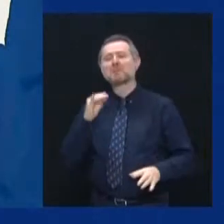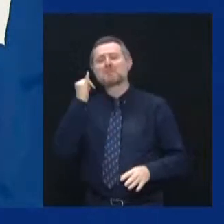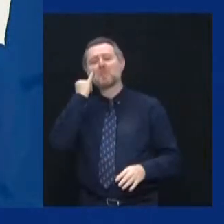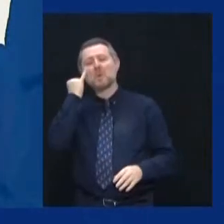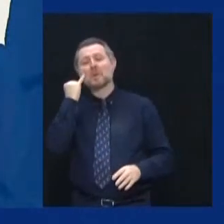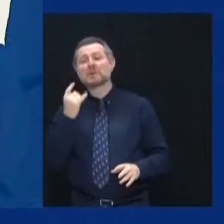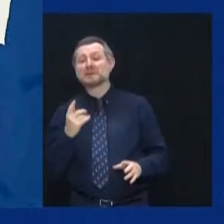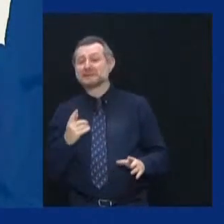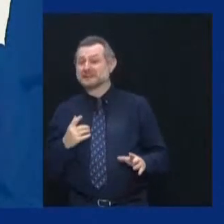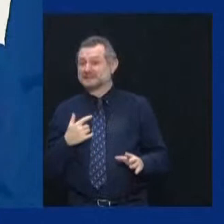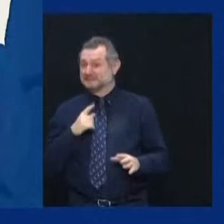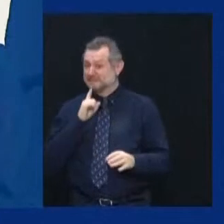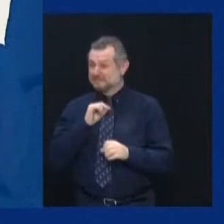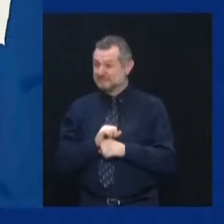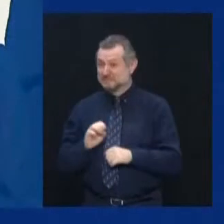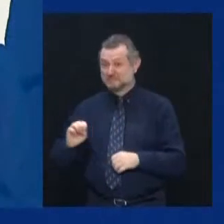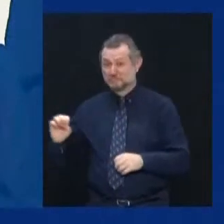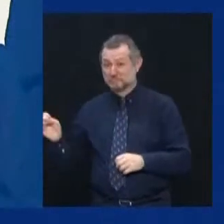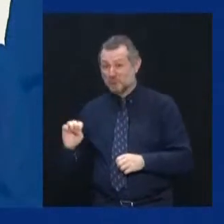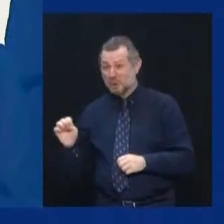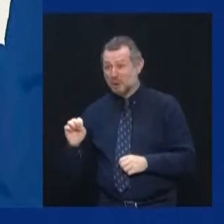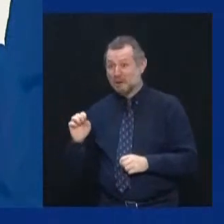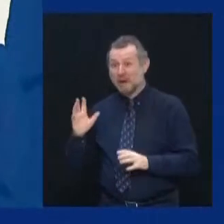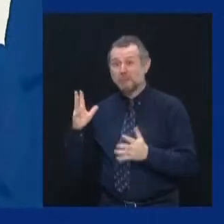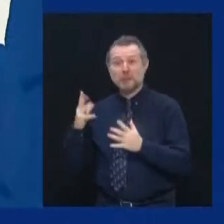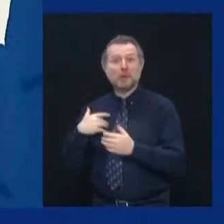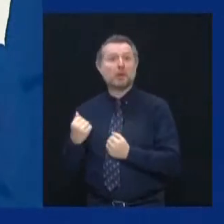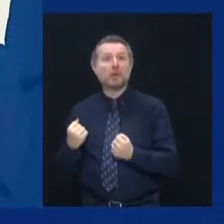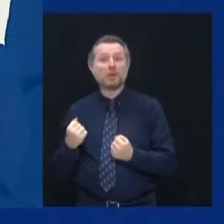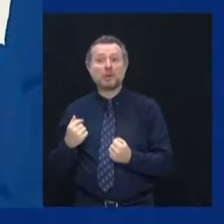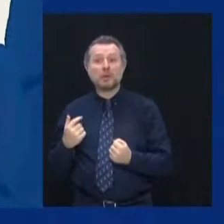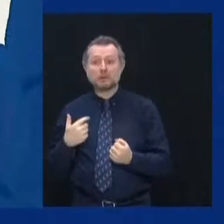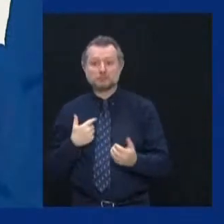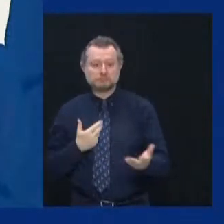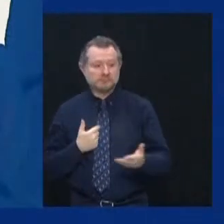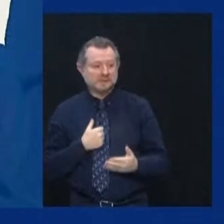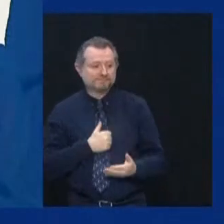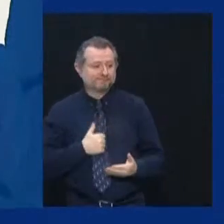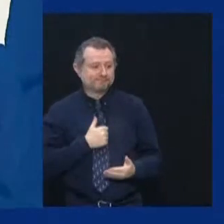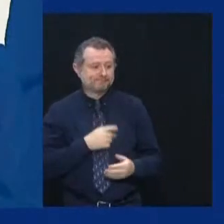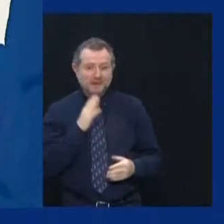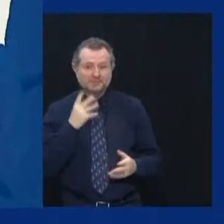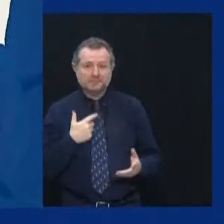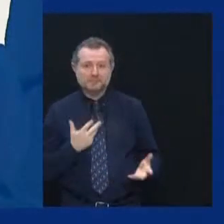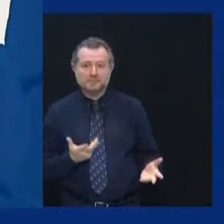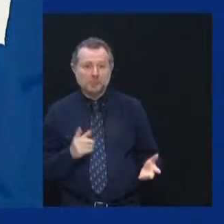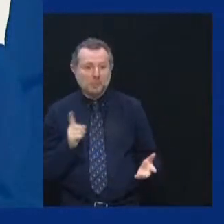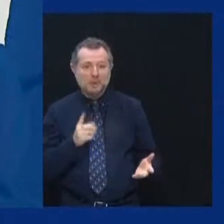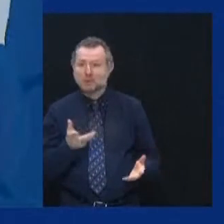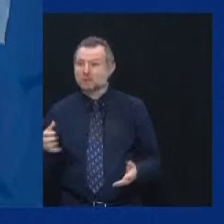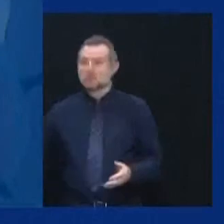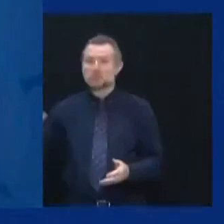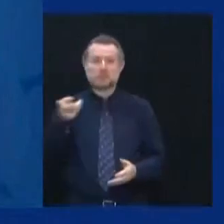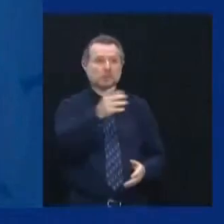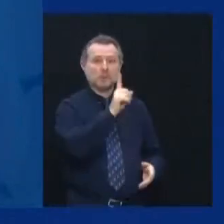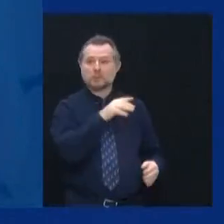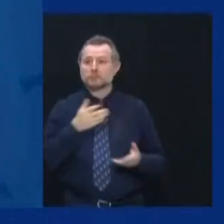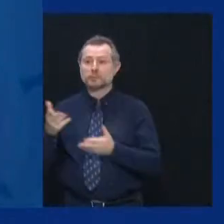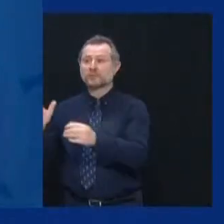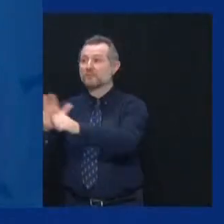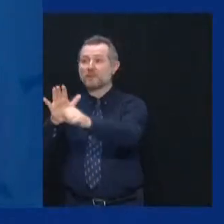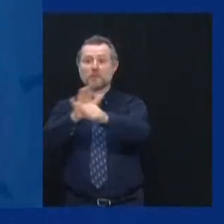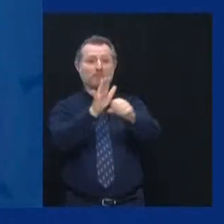come because the ambulance has no place to take you. That's how frightening this situation is and